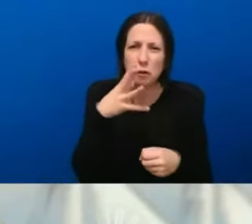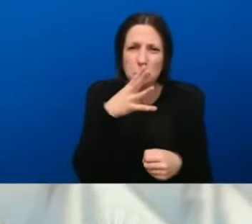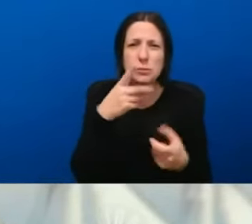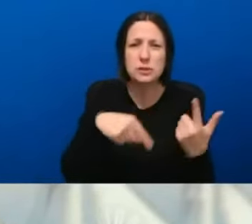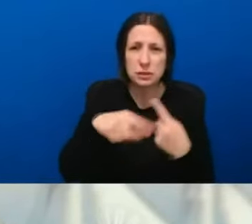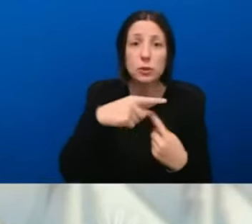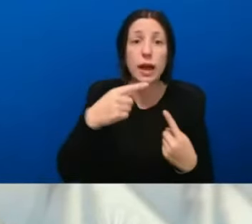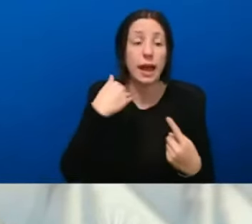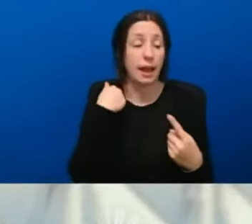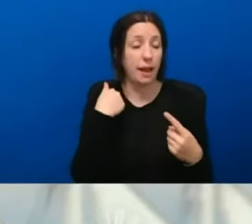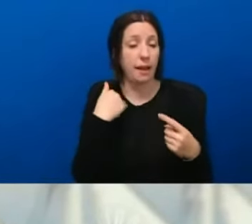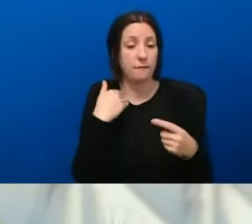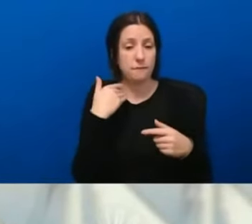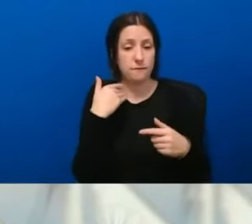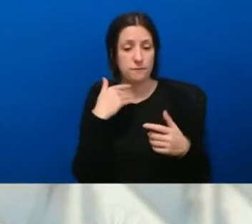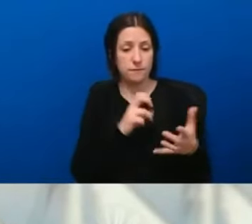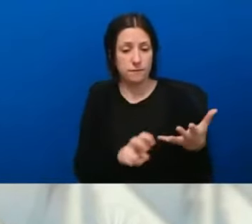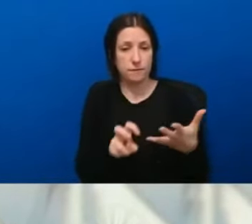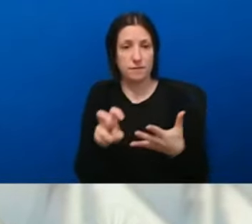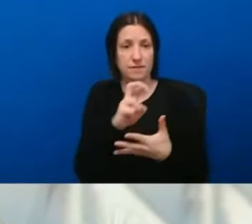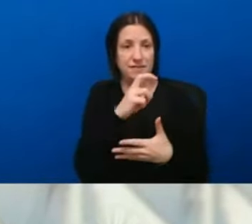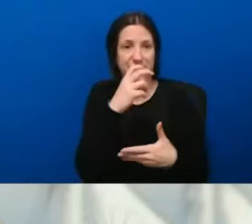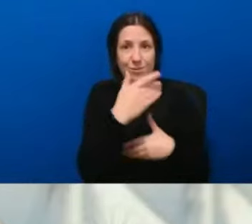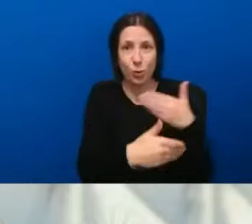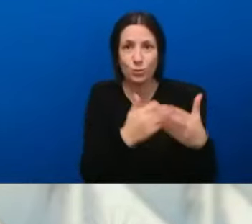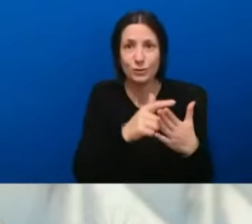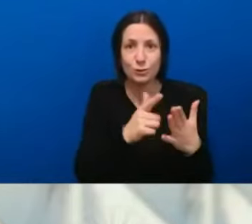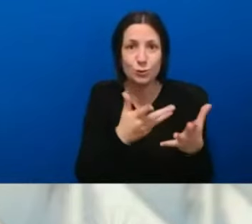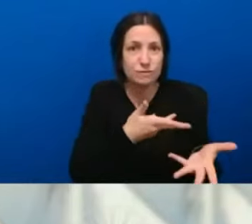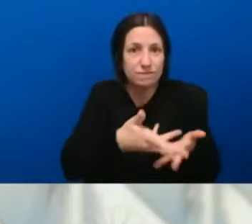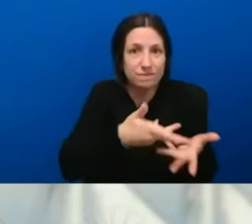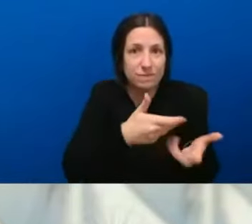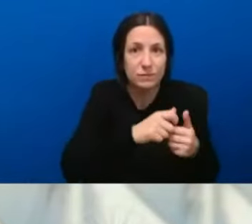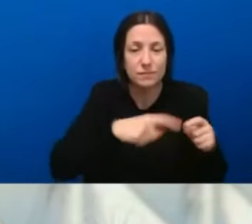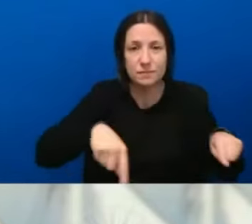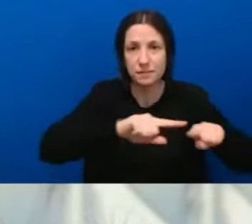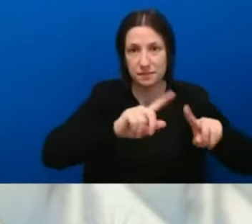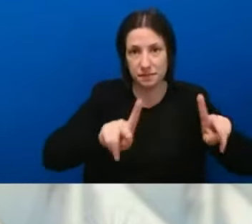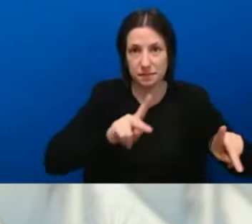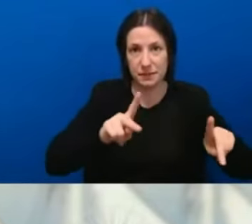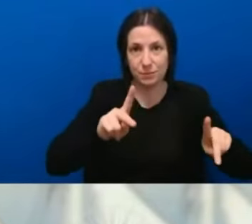farmers in that. So there is a process of engaging people in that process,